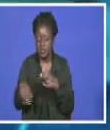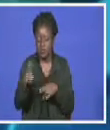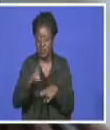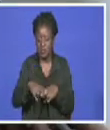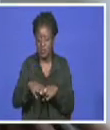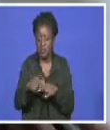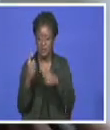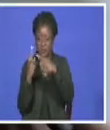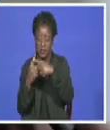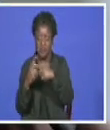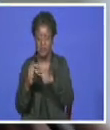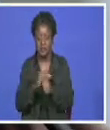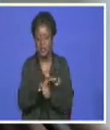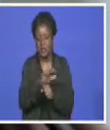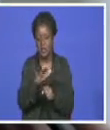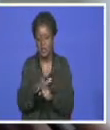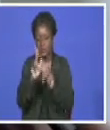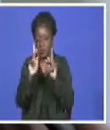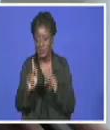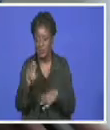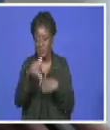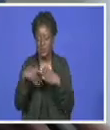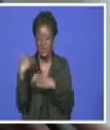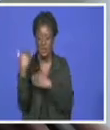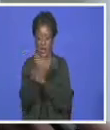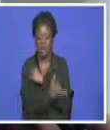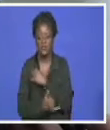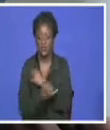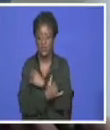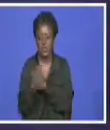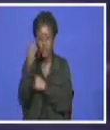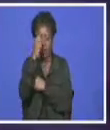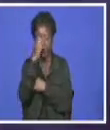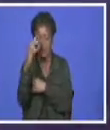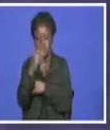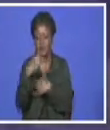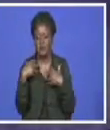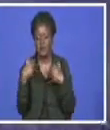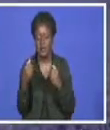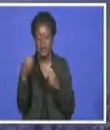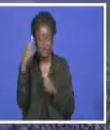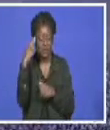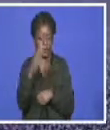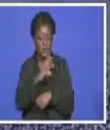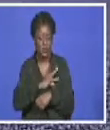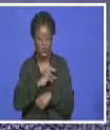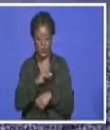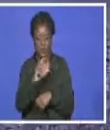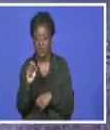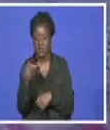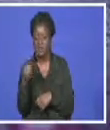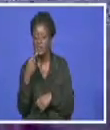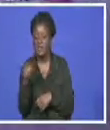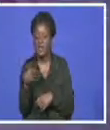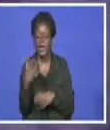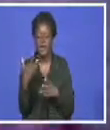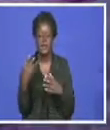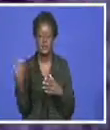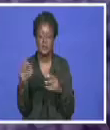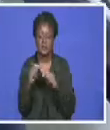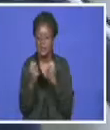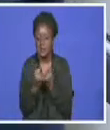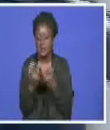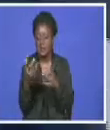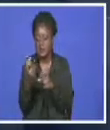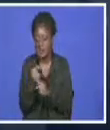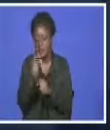country, Minister of Health, the Honourable Renwood Wells, says he and his team are taking the necessary precaution against a third